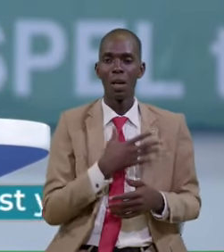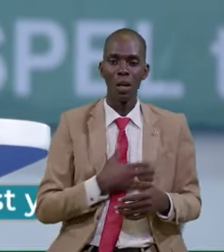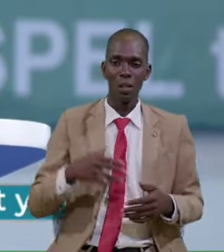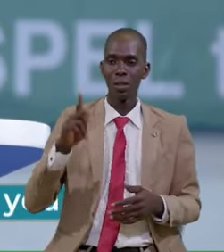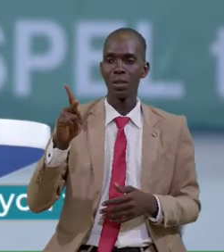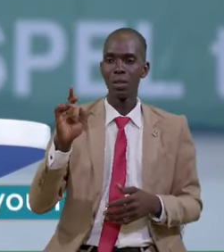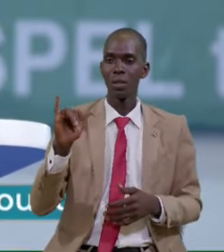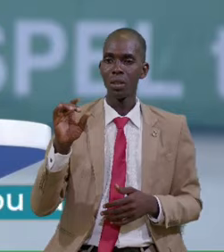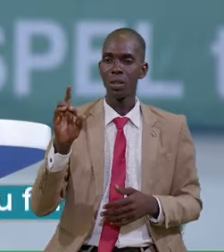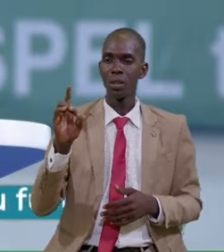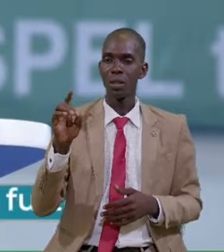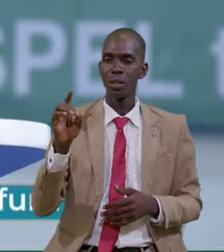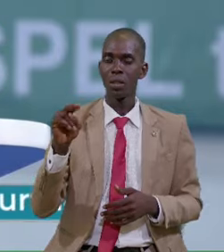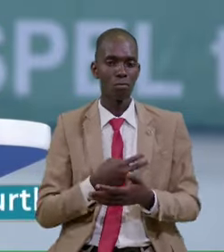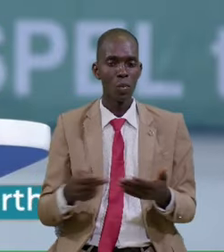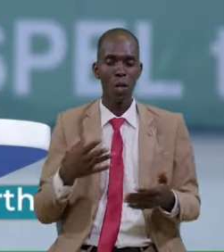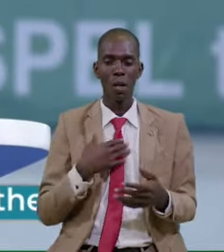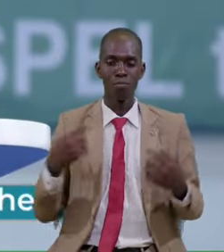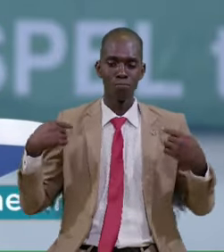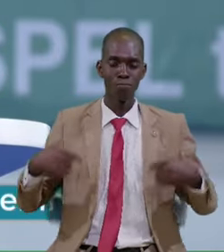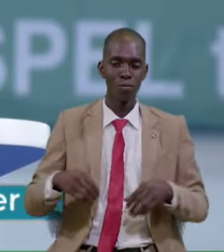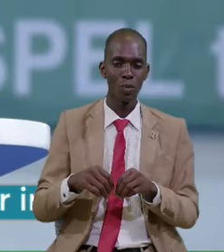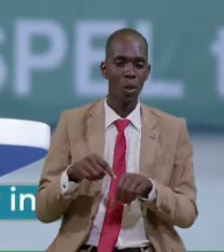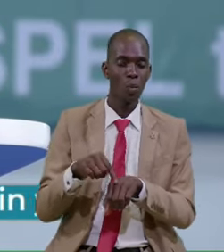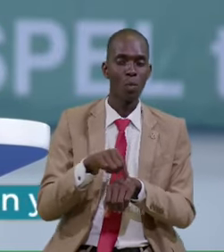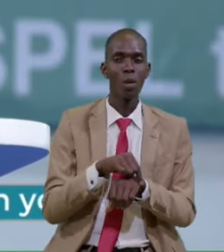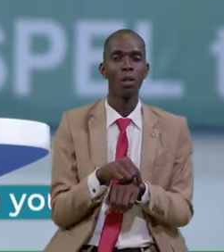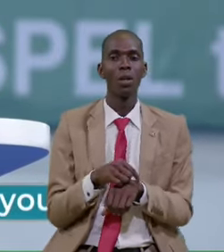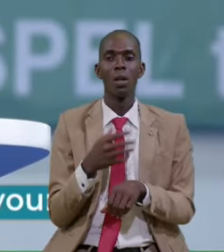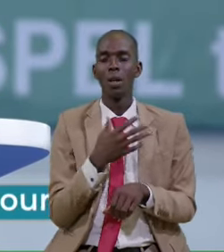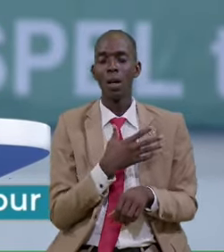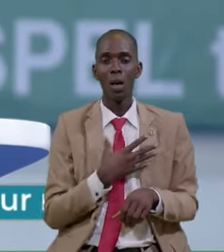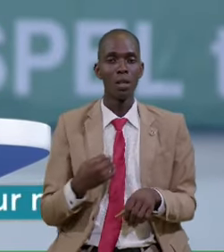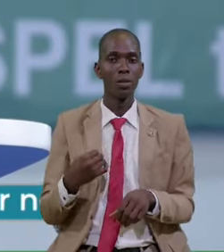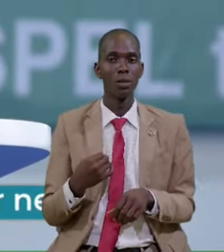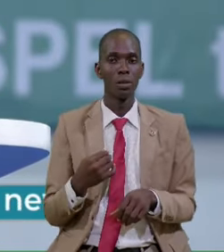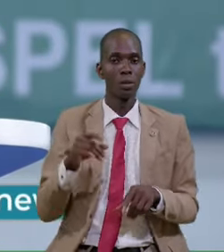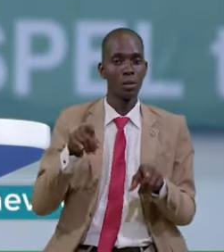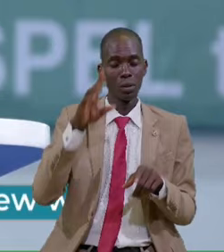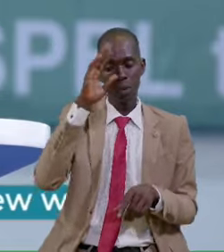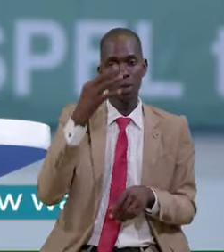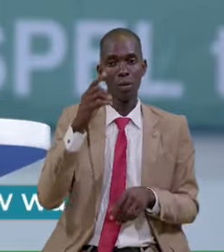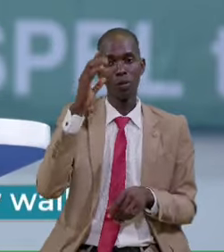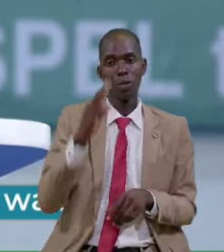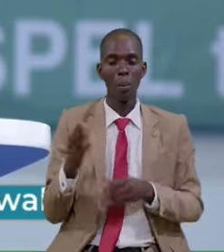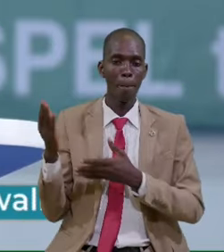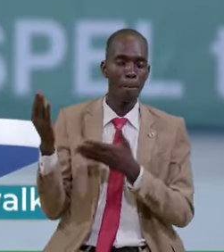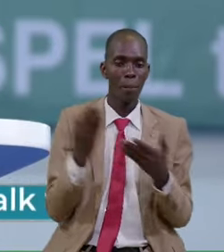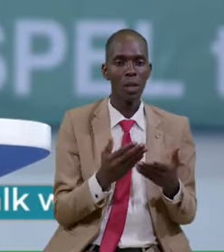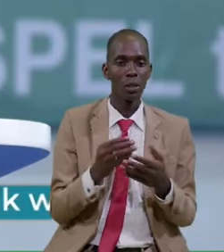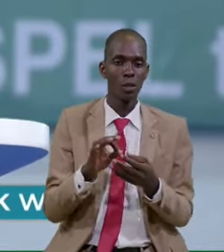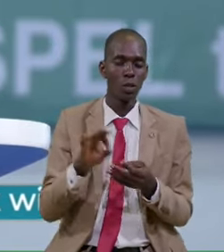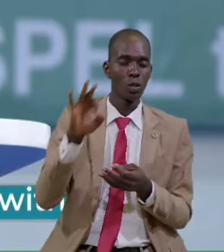God declaring, making scriptural and prophetic declarations against the